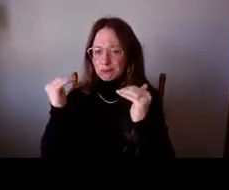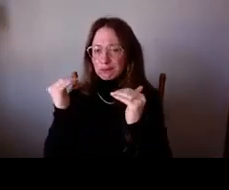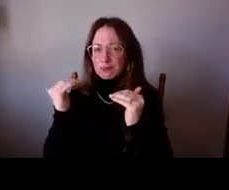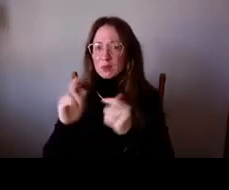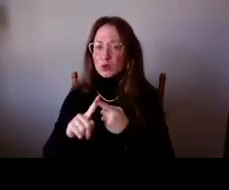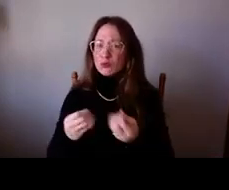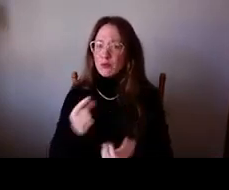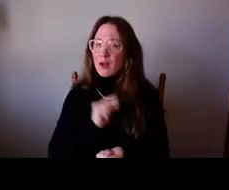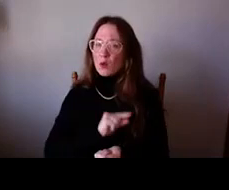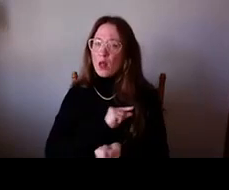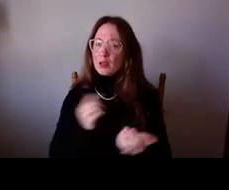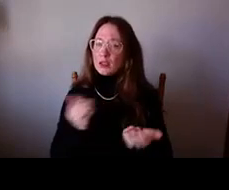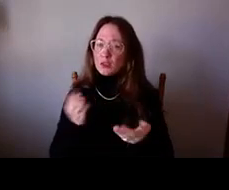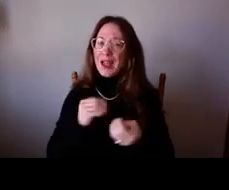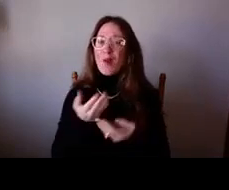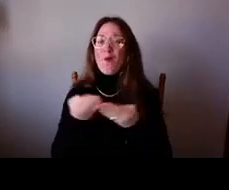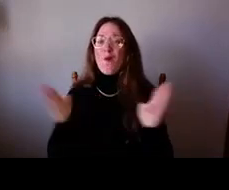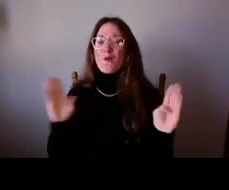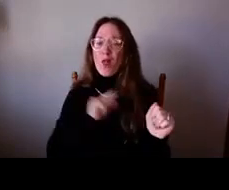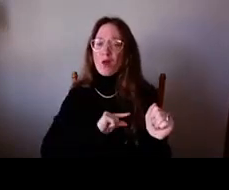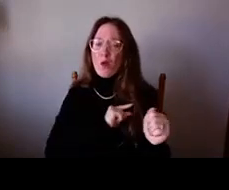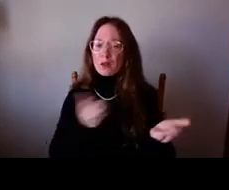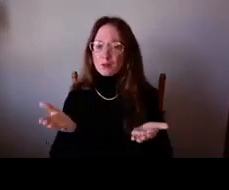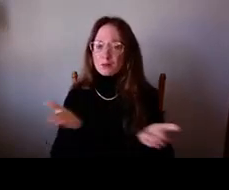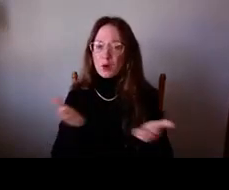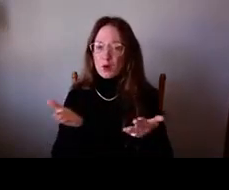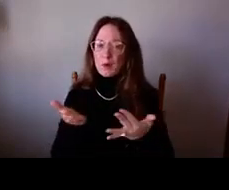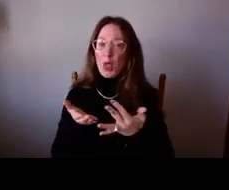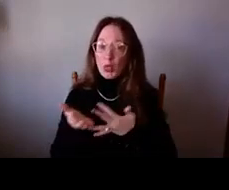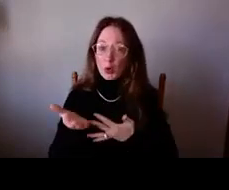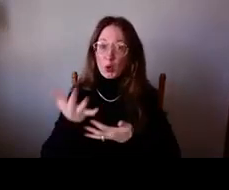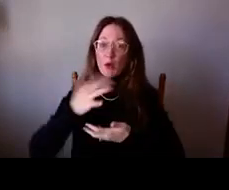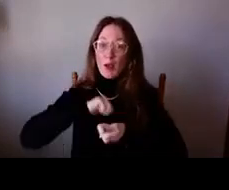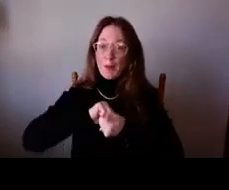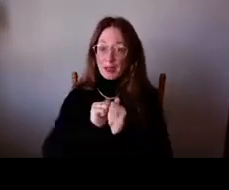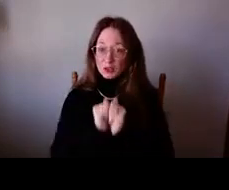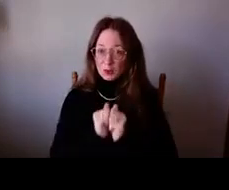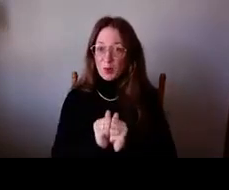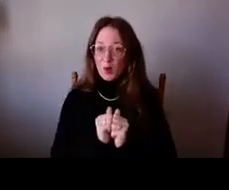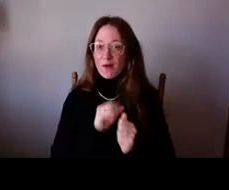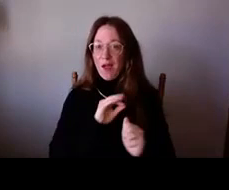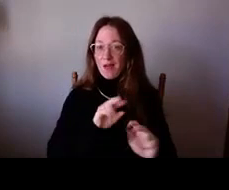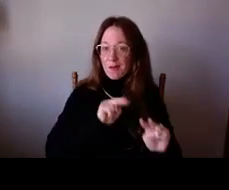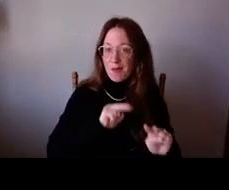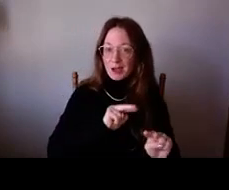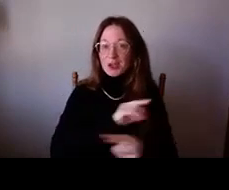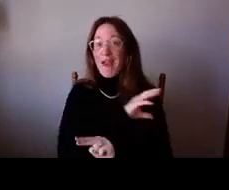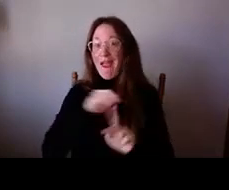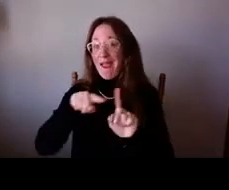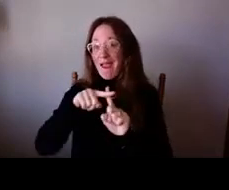and overall quality programs through the combined support of that monitoring and the technical